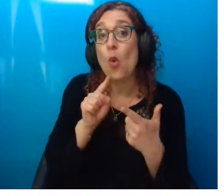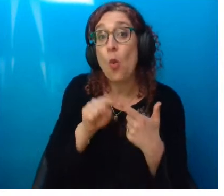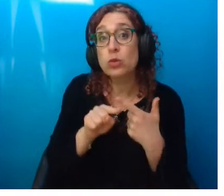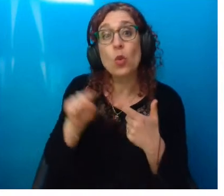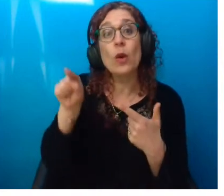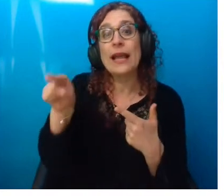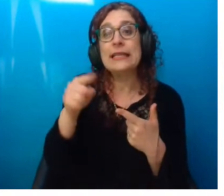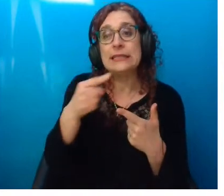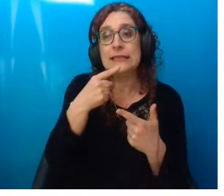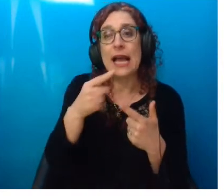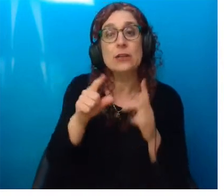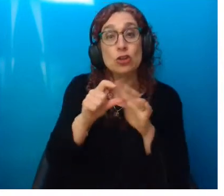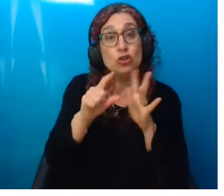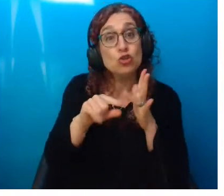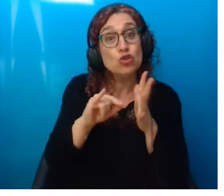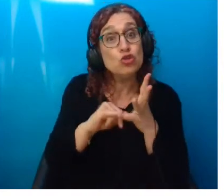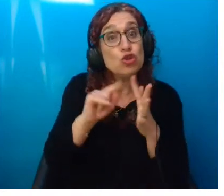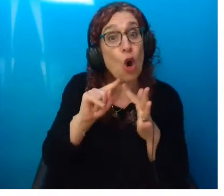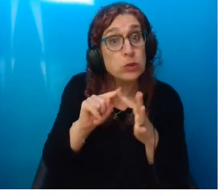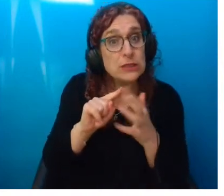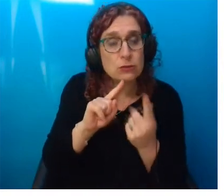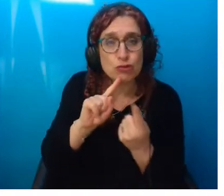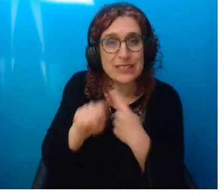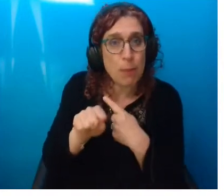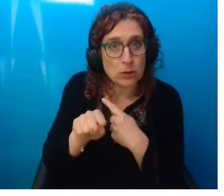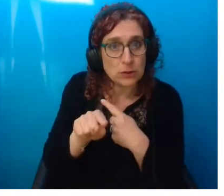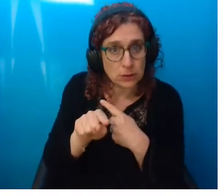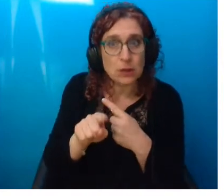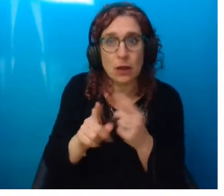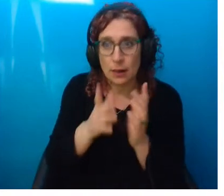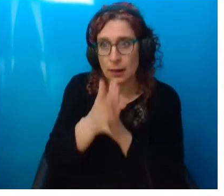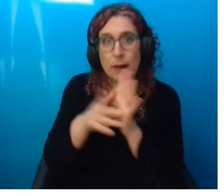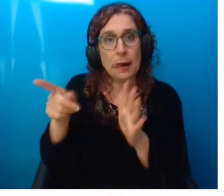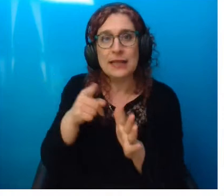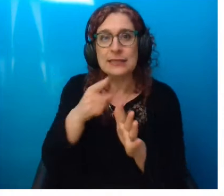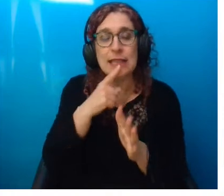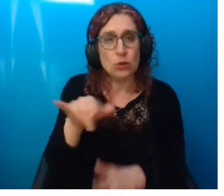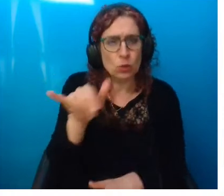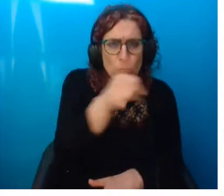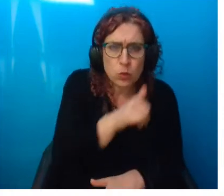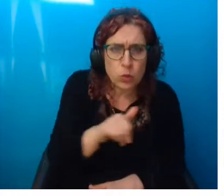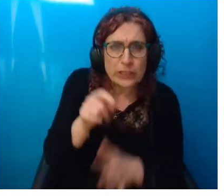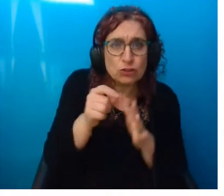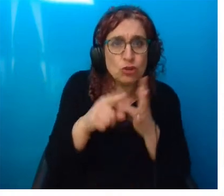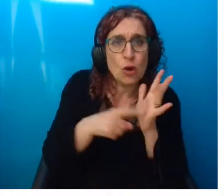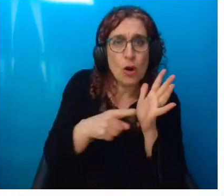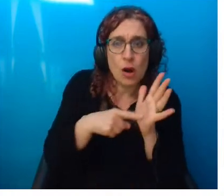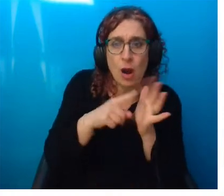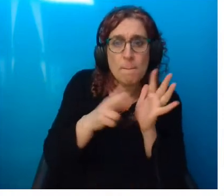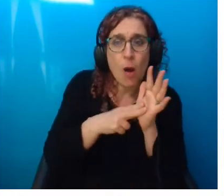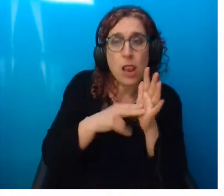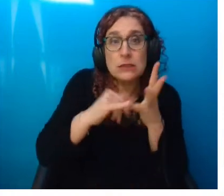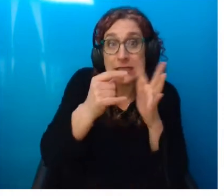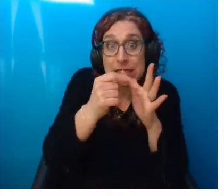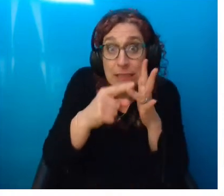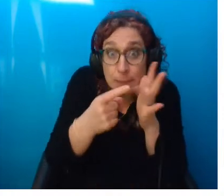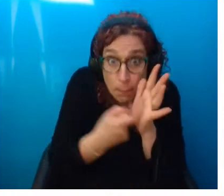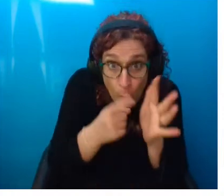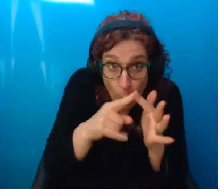curve, noting that the quality and quantity of the pollen spores were